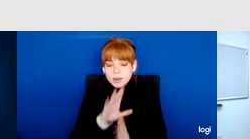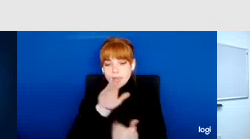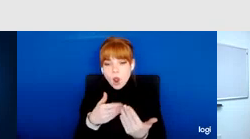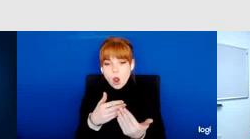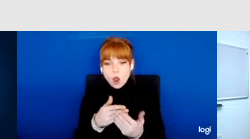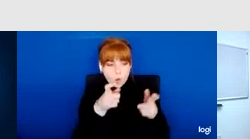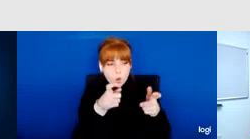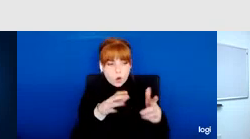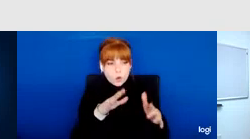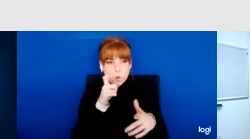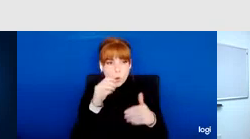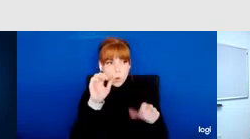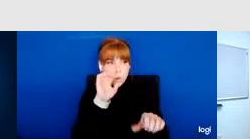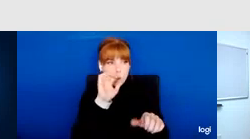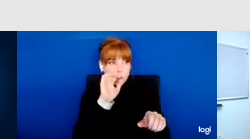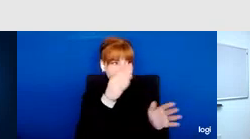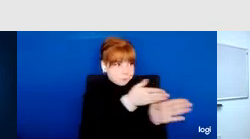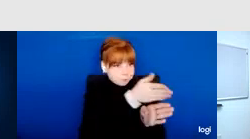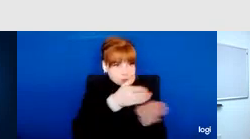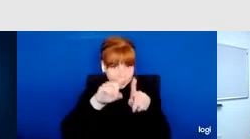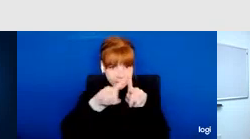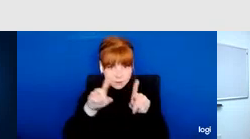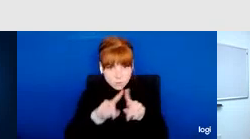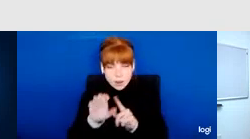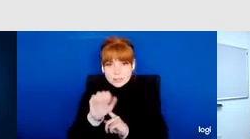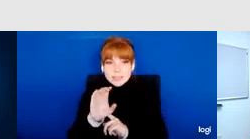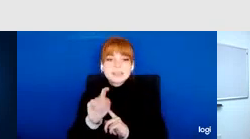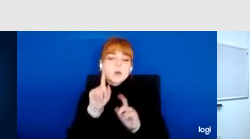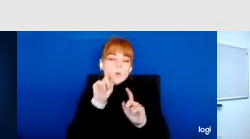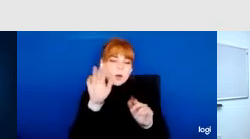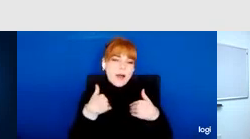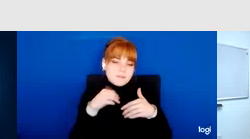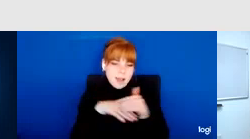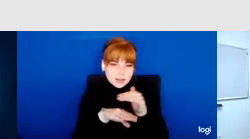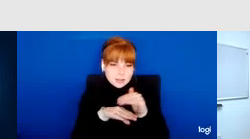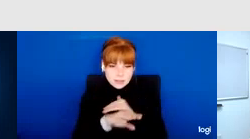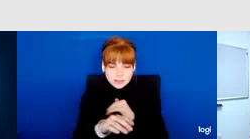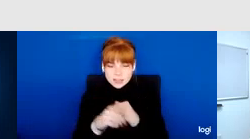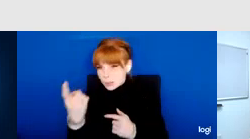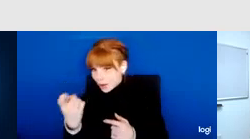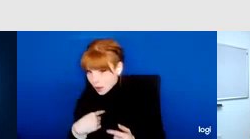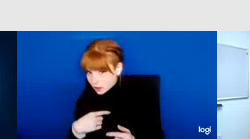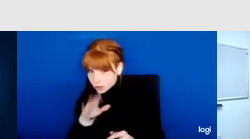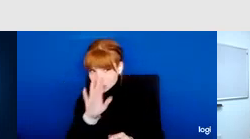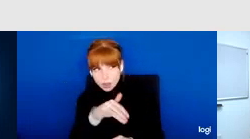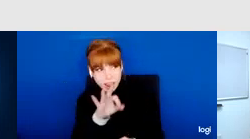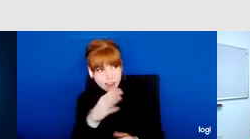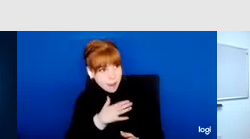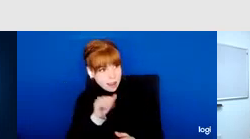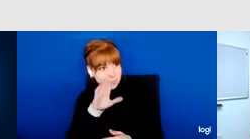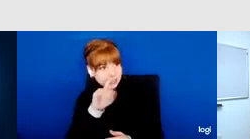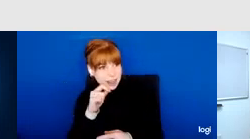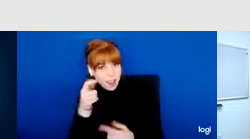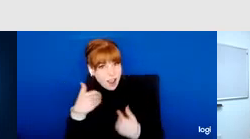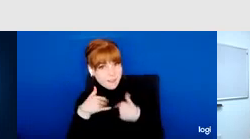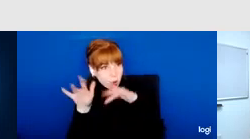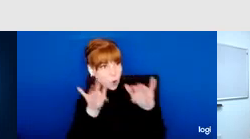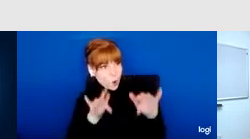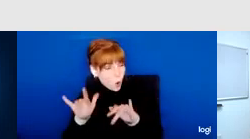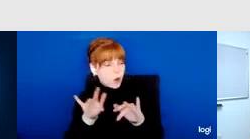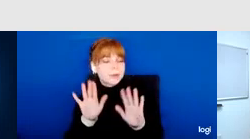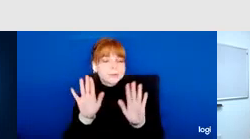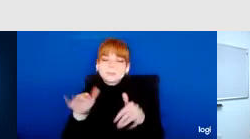access to that to share with everyone. Somebody asked, what about my ACT does not have a coordinator? It's not every